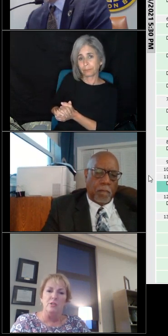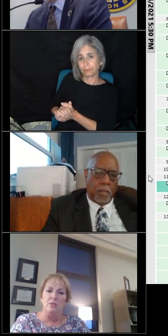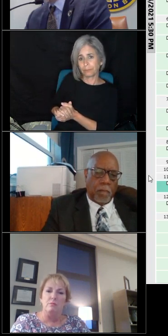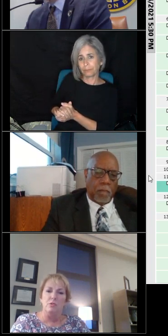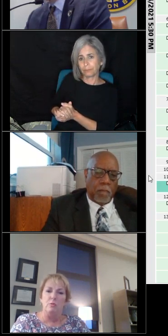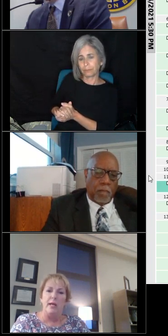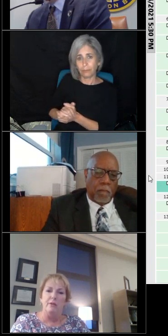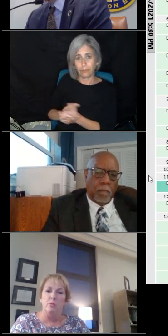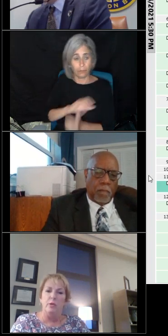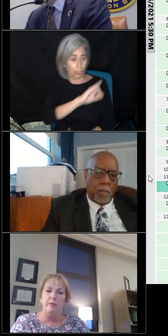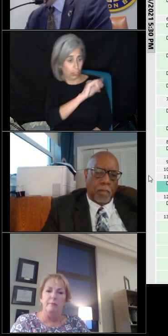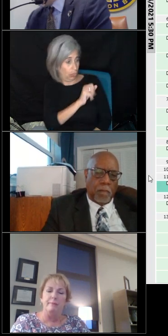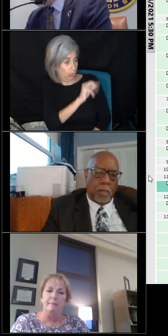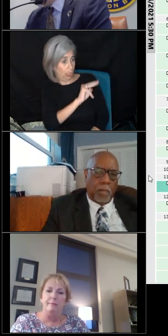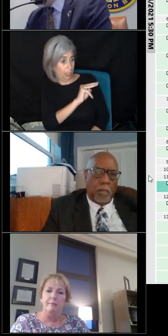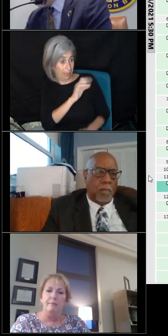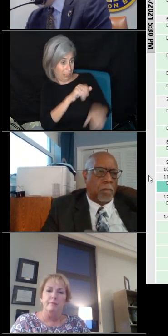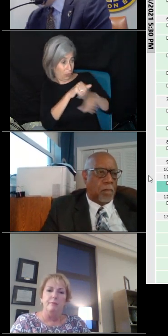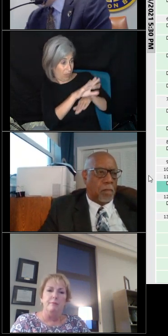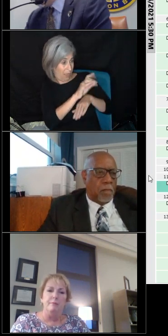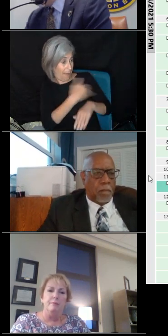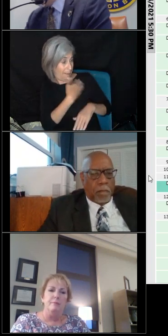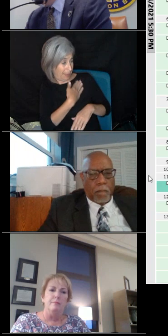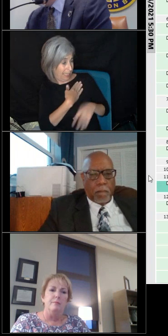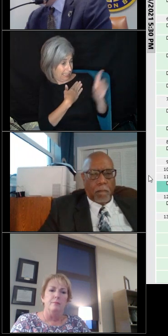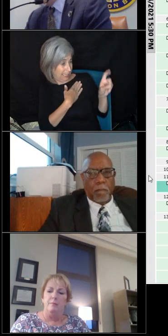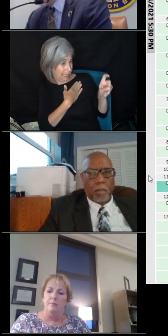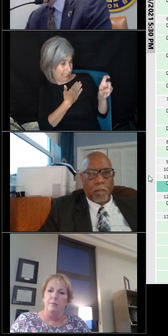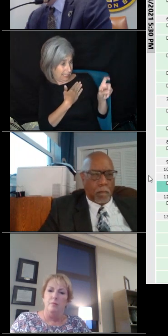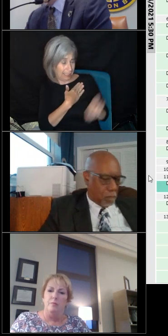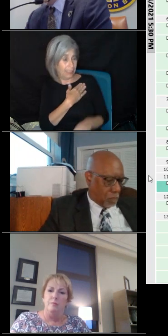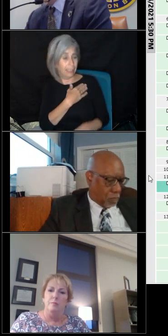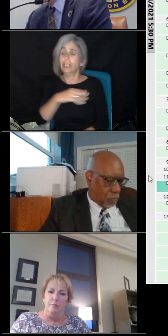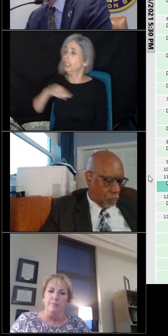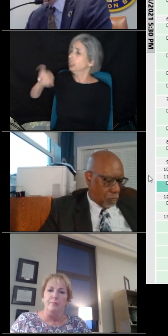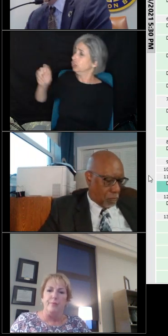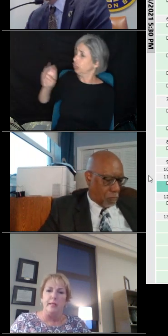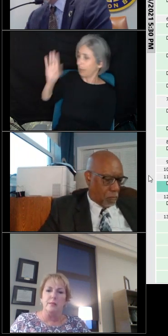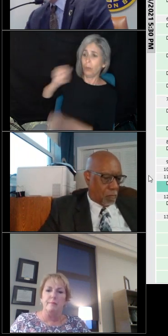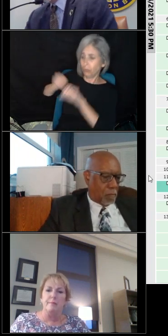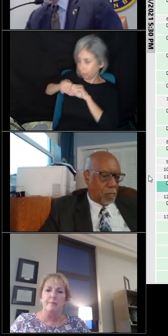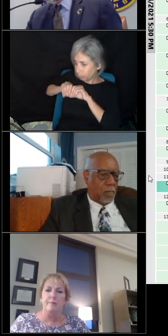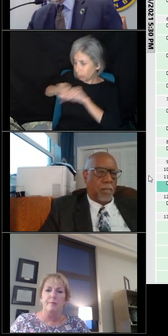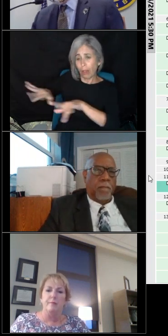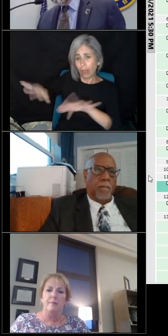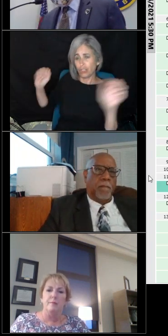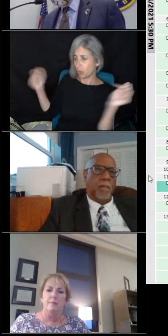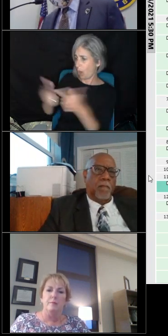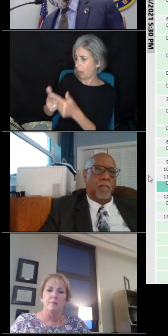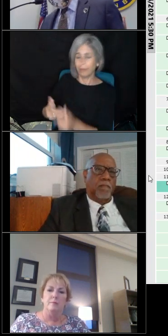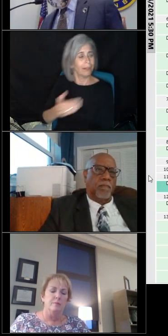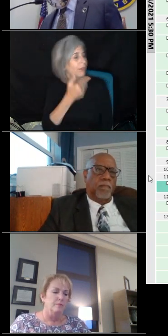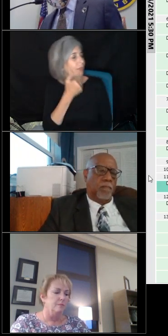Jim, I'll ask you to shoot that out if you would. I'll send it to everybody. Thank you.